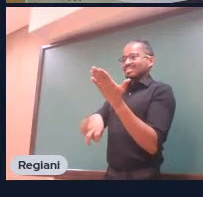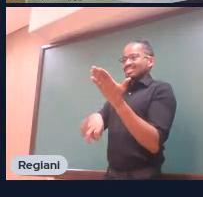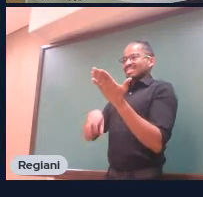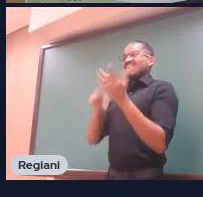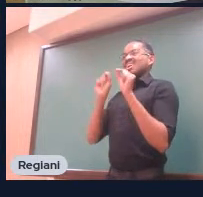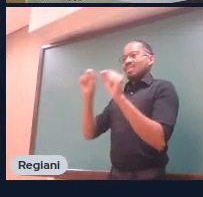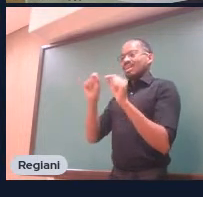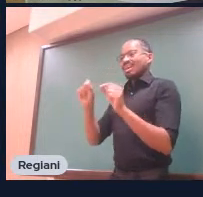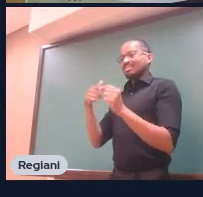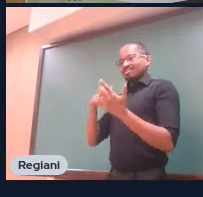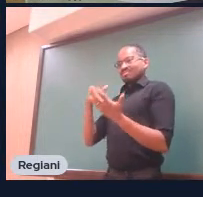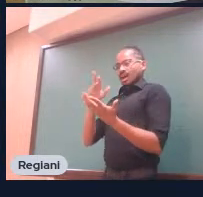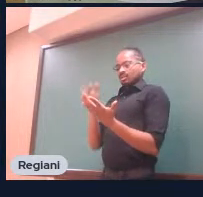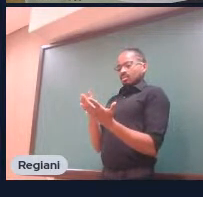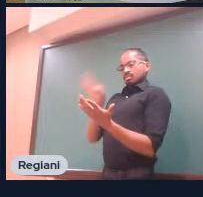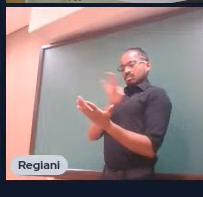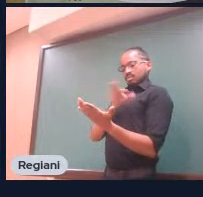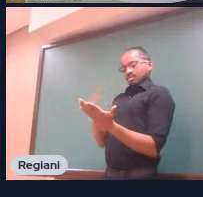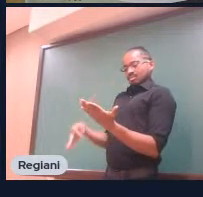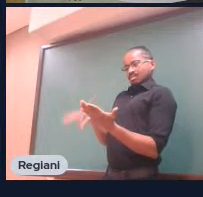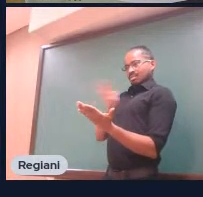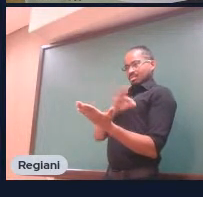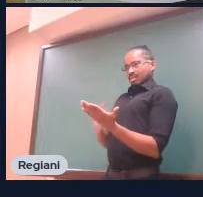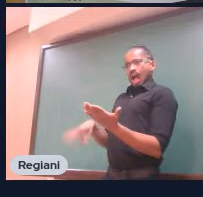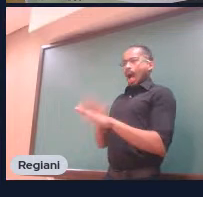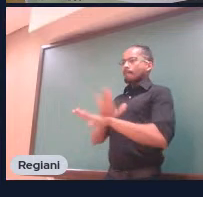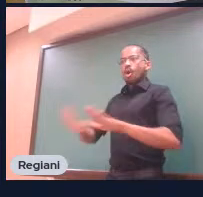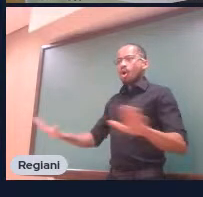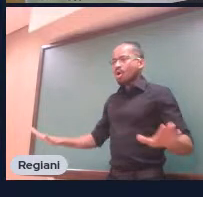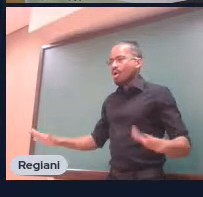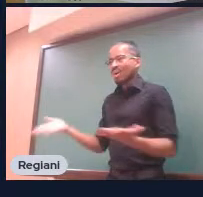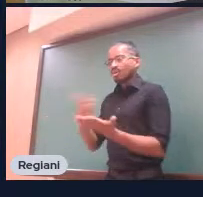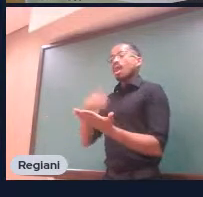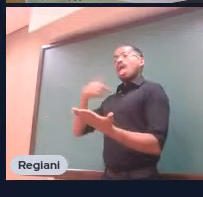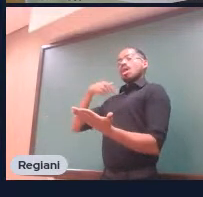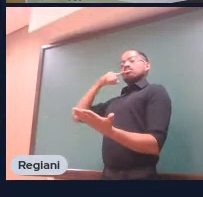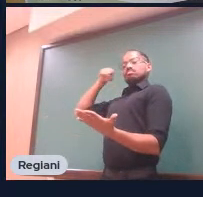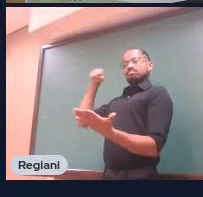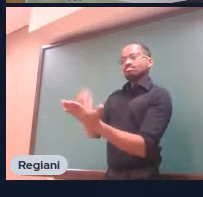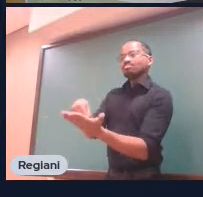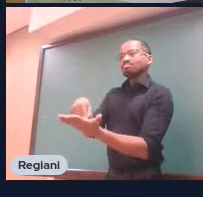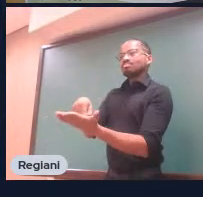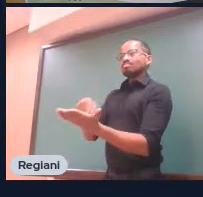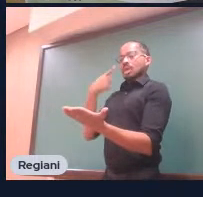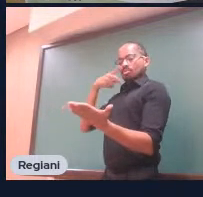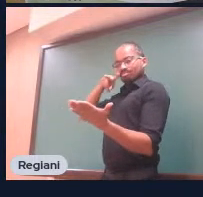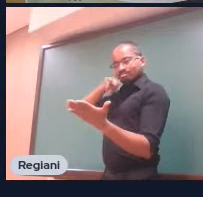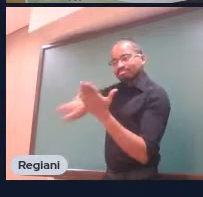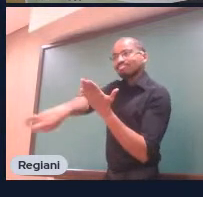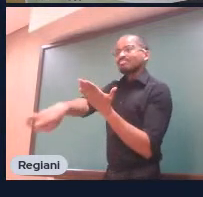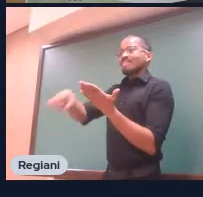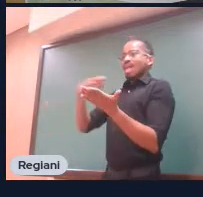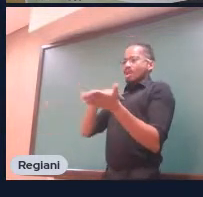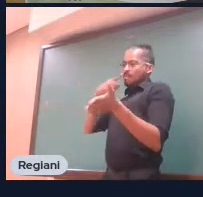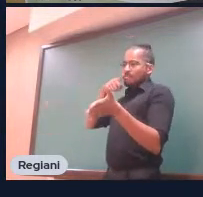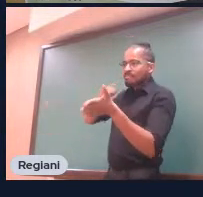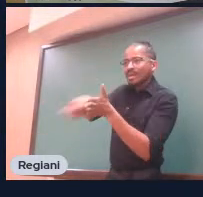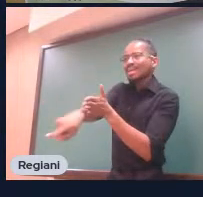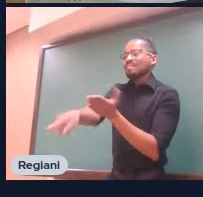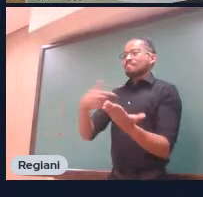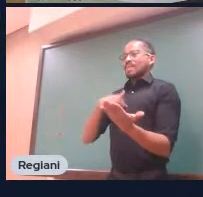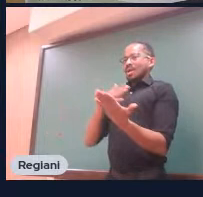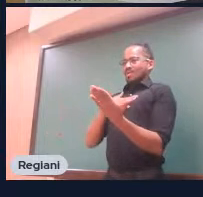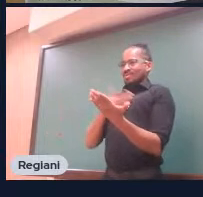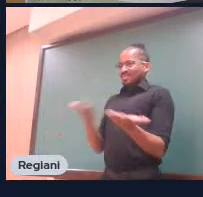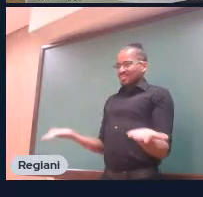I search for a restaurant, I want one in Sao Paulo, not one in Ghent today. Right, so it should be the same. If I search for